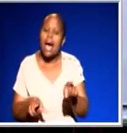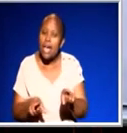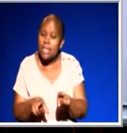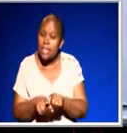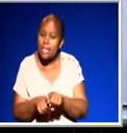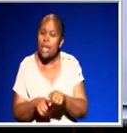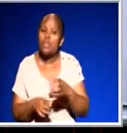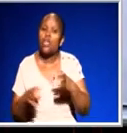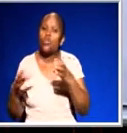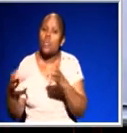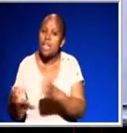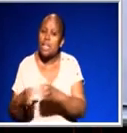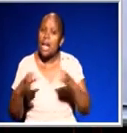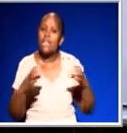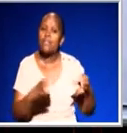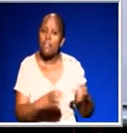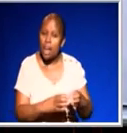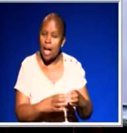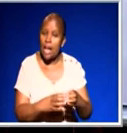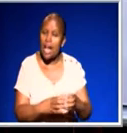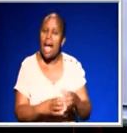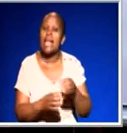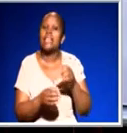we classify as the